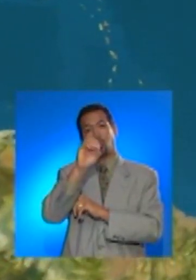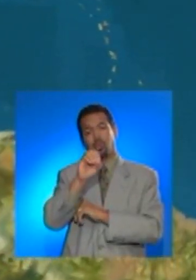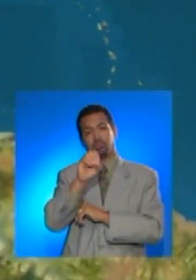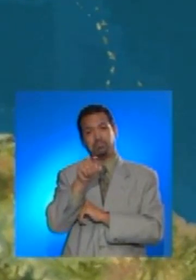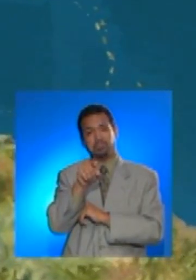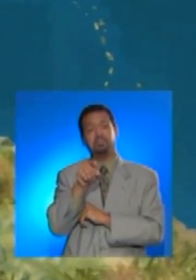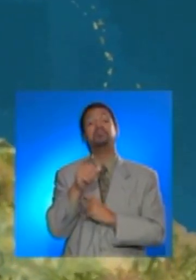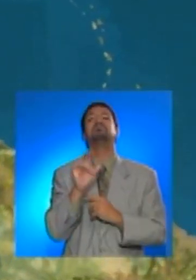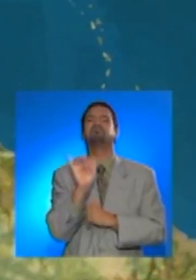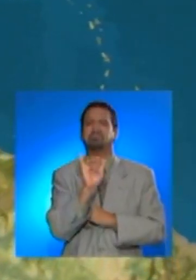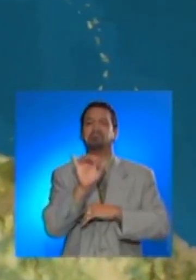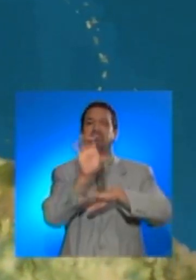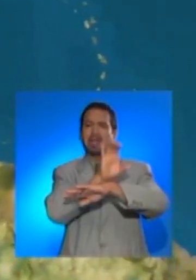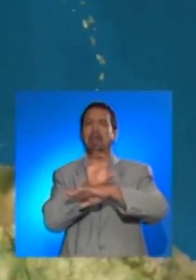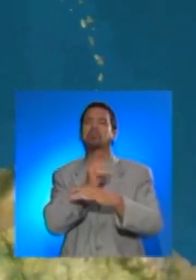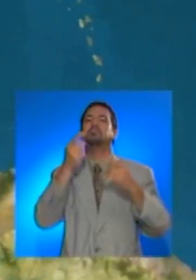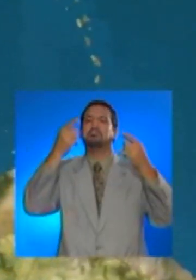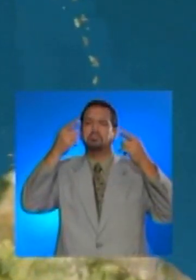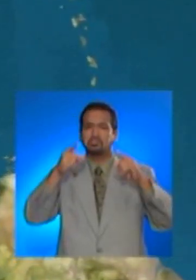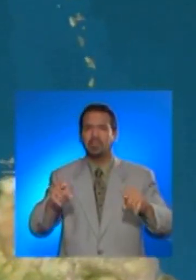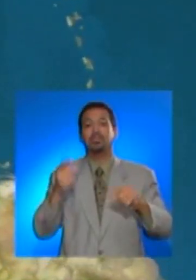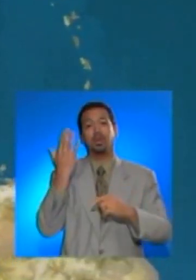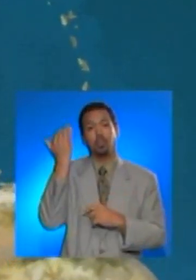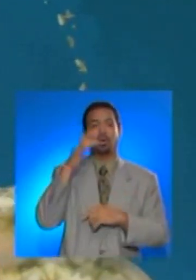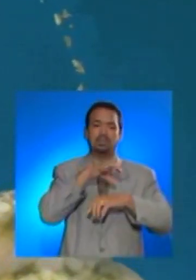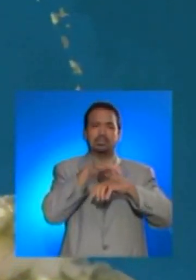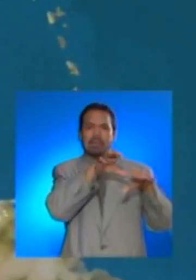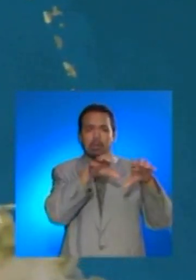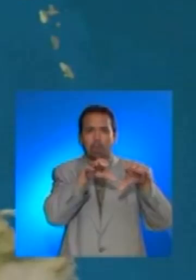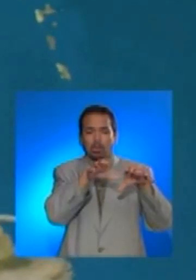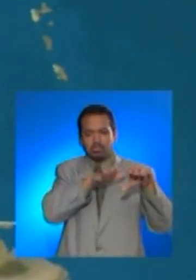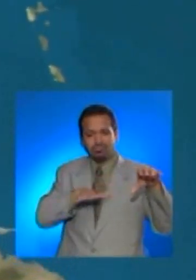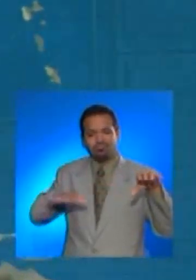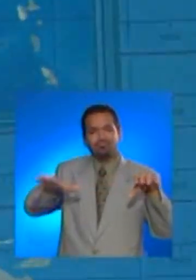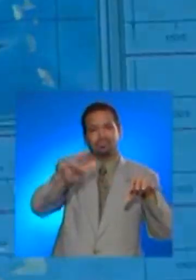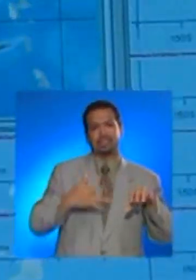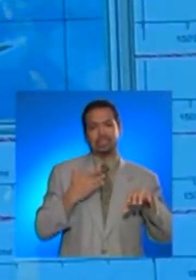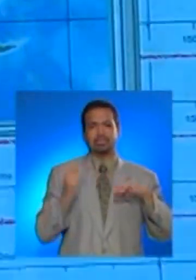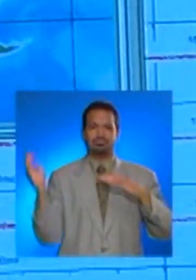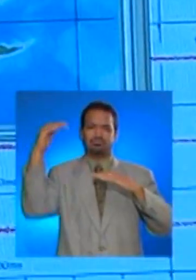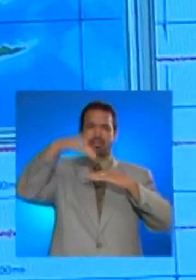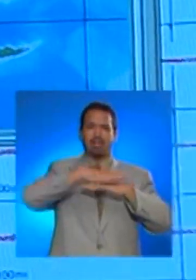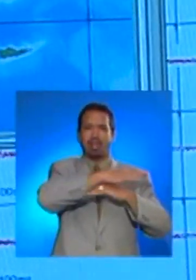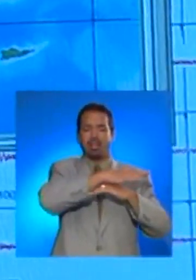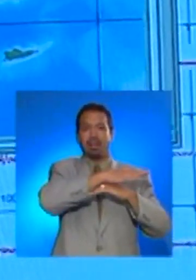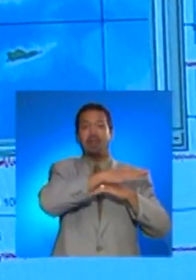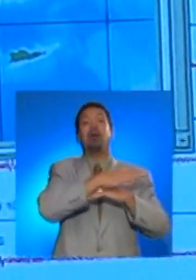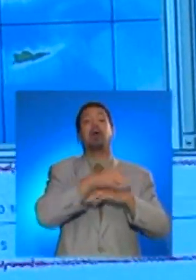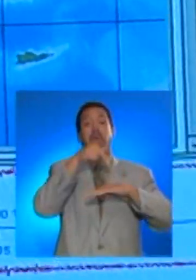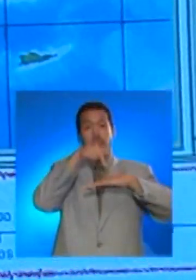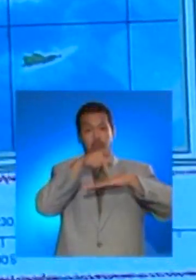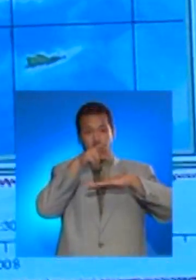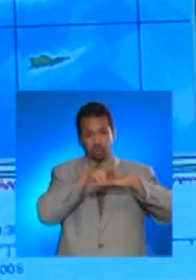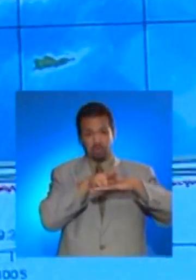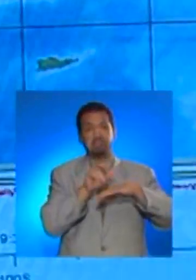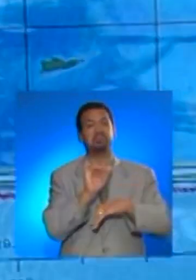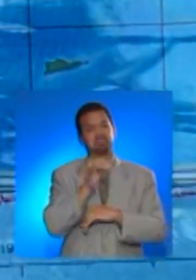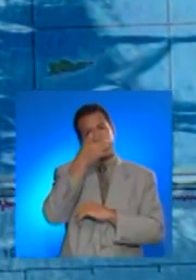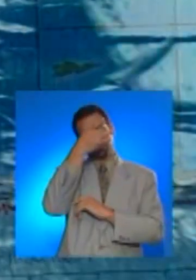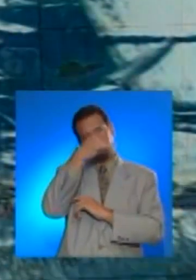Caribbean, there have also been tsunamis generated by local and regional earthquakes. In Puerto Rico, both